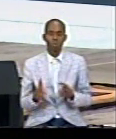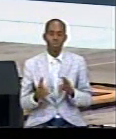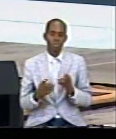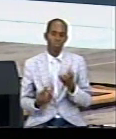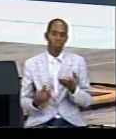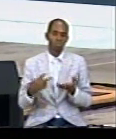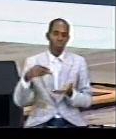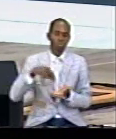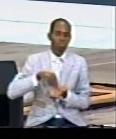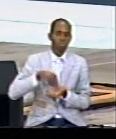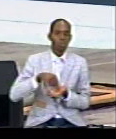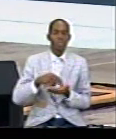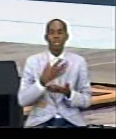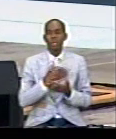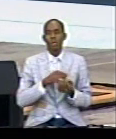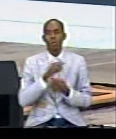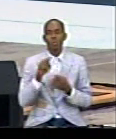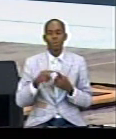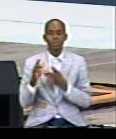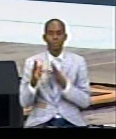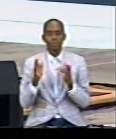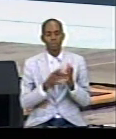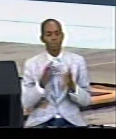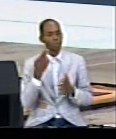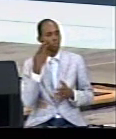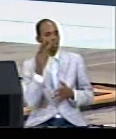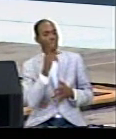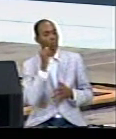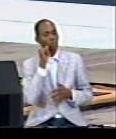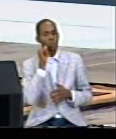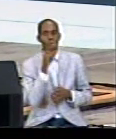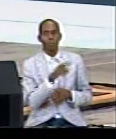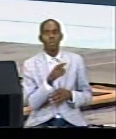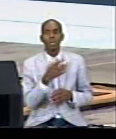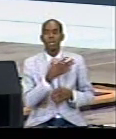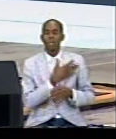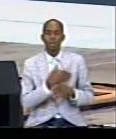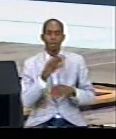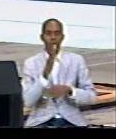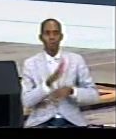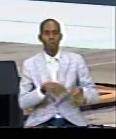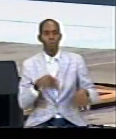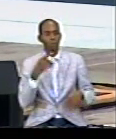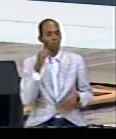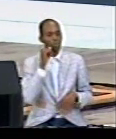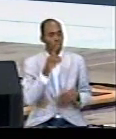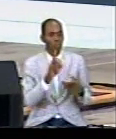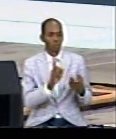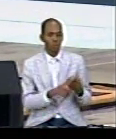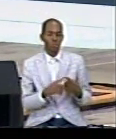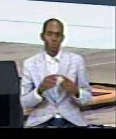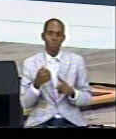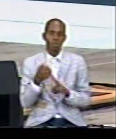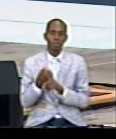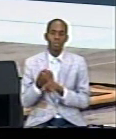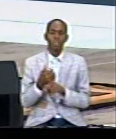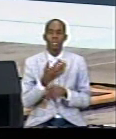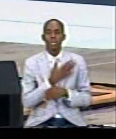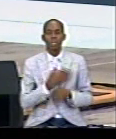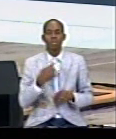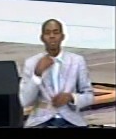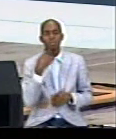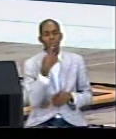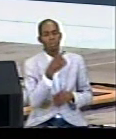herself. And when Jesus saw her, he called her to him, and said